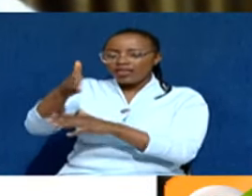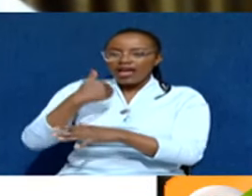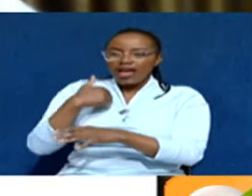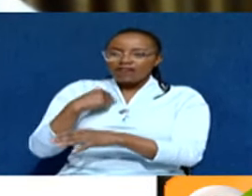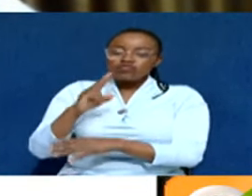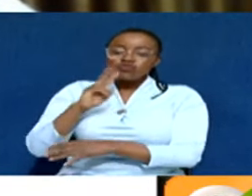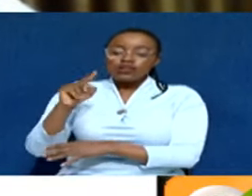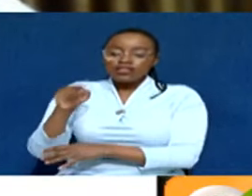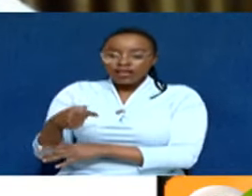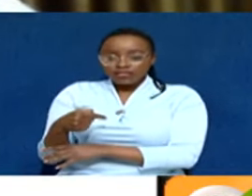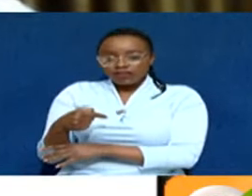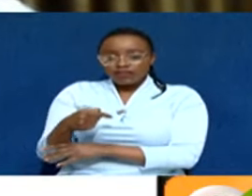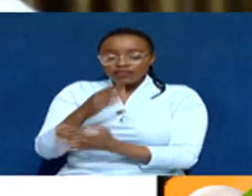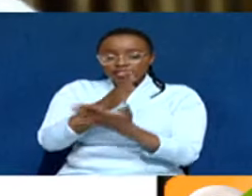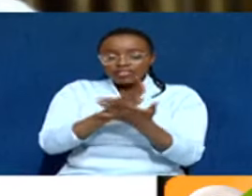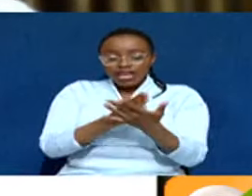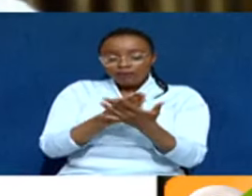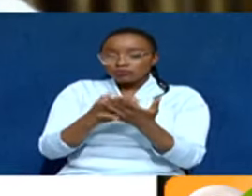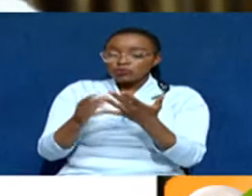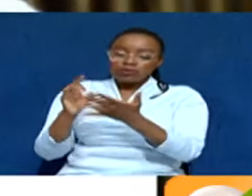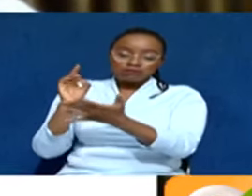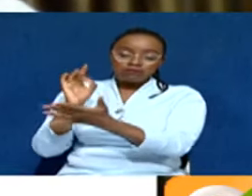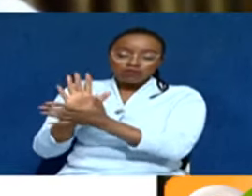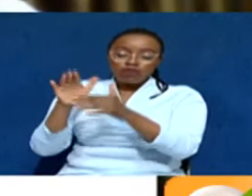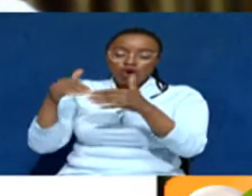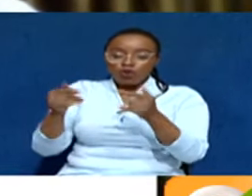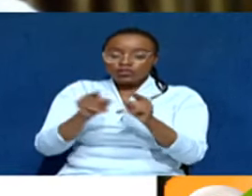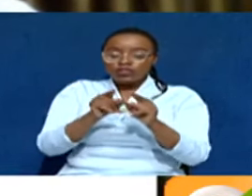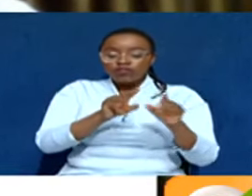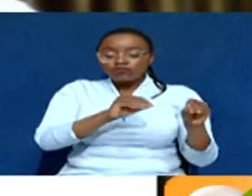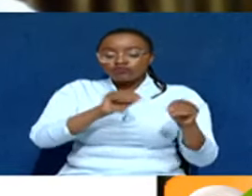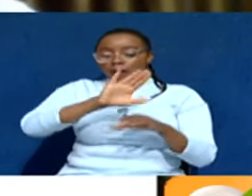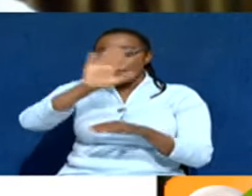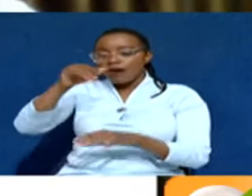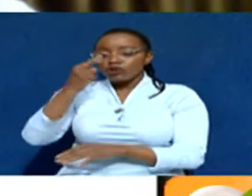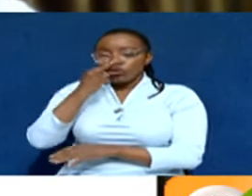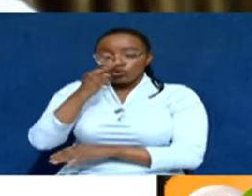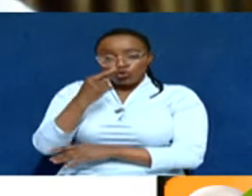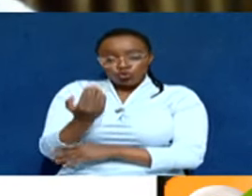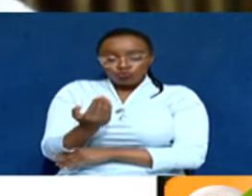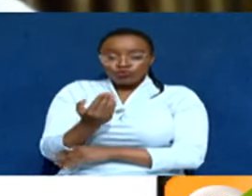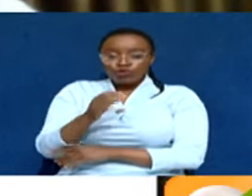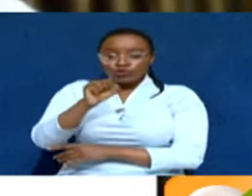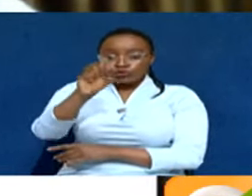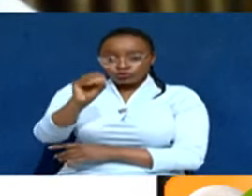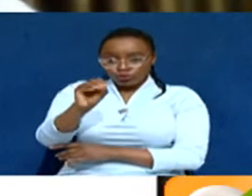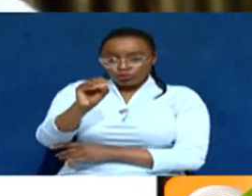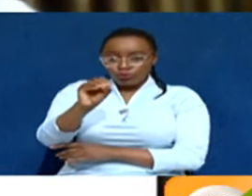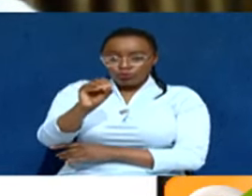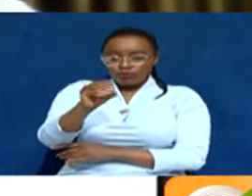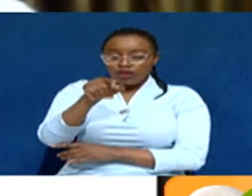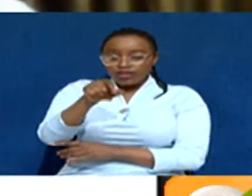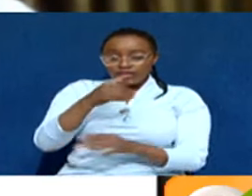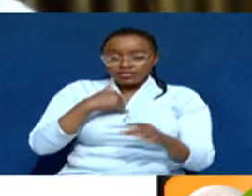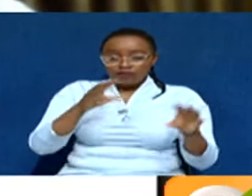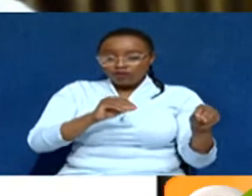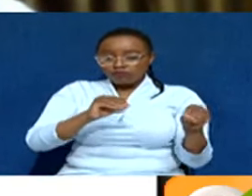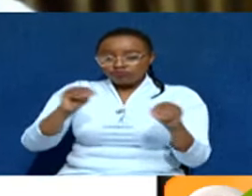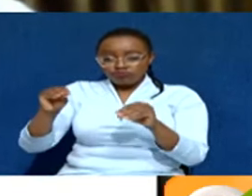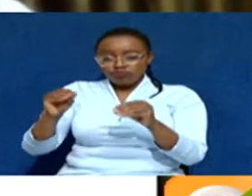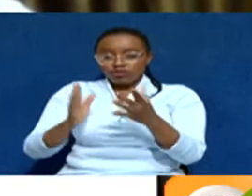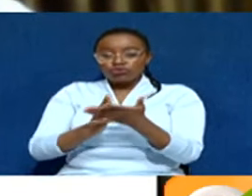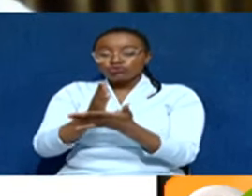in some on the deportation or on transit back home. So, driven by a number